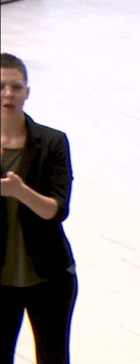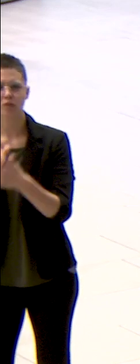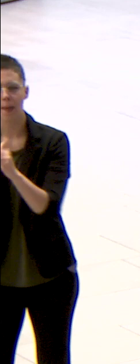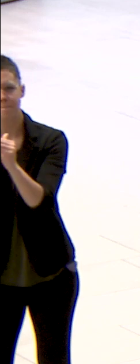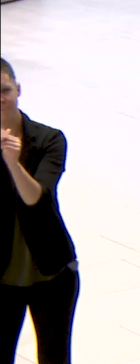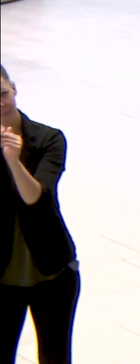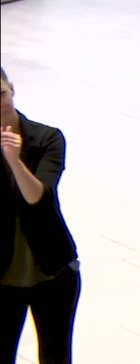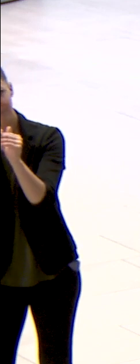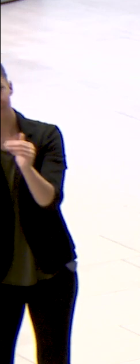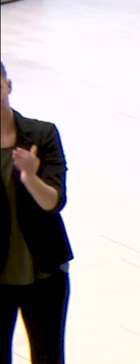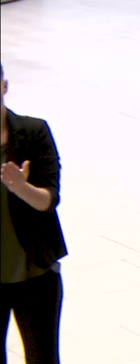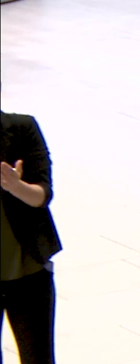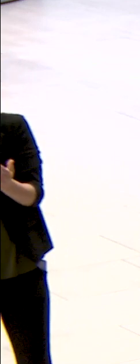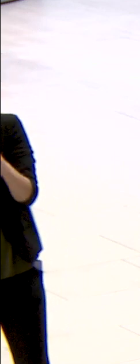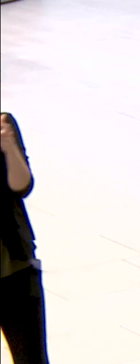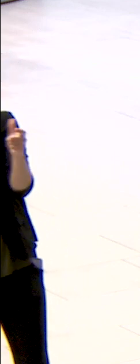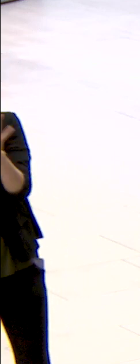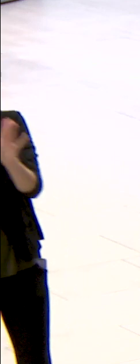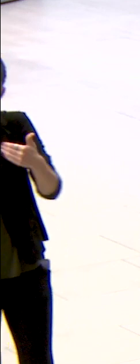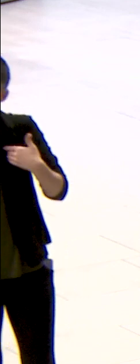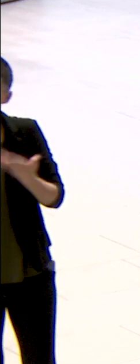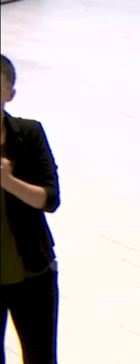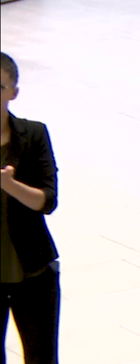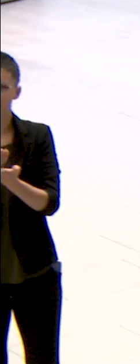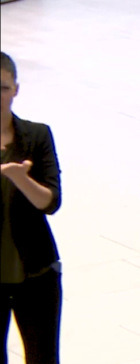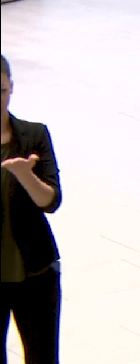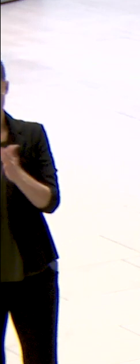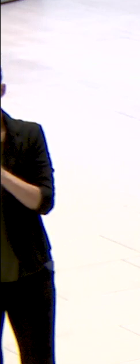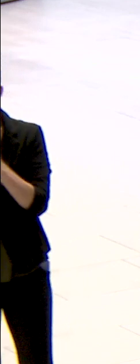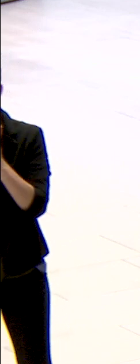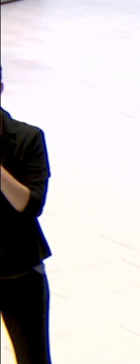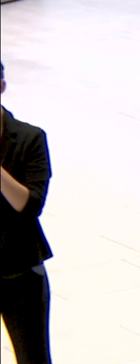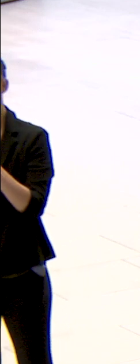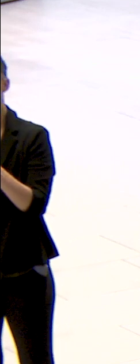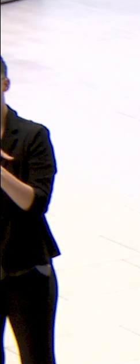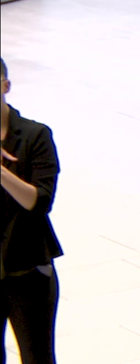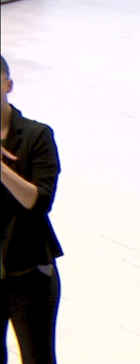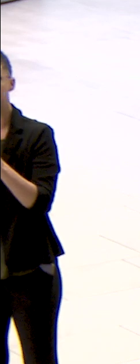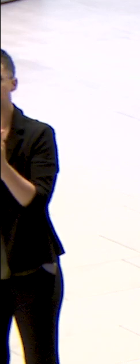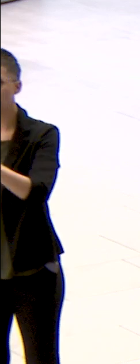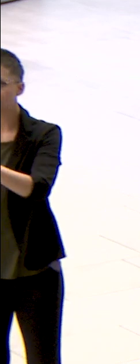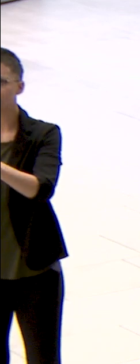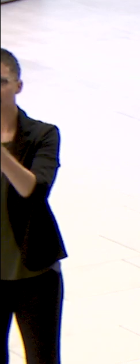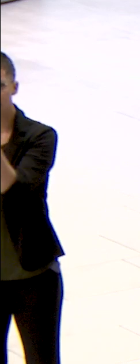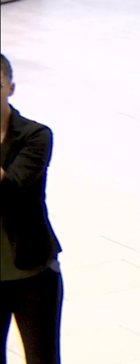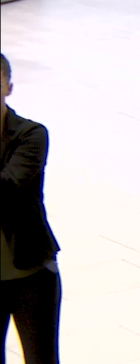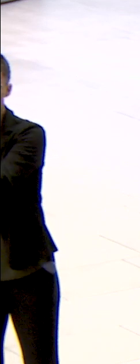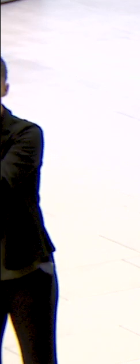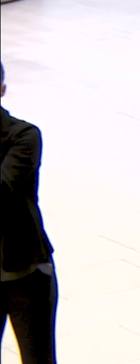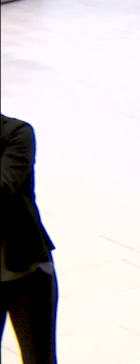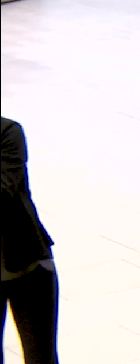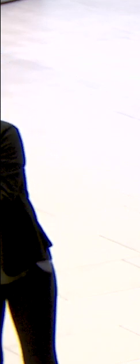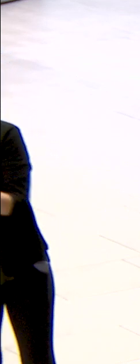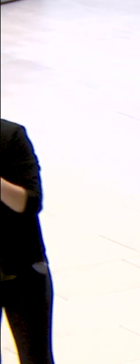know these big brands have the budget. Why would it be cheaper to advertise and reach our community? Like, if you want it and there's value there, invest